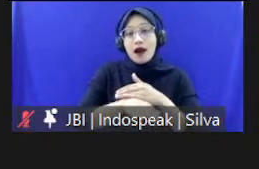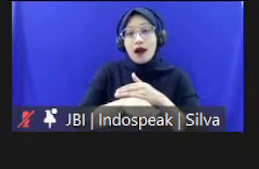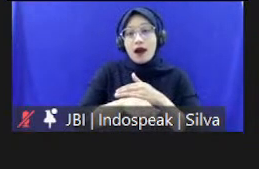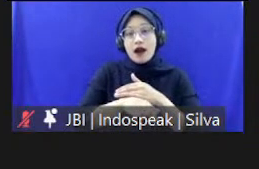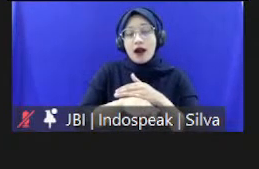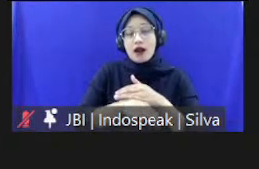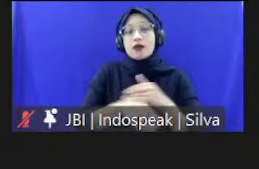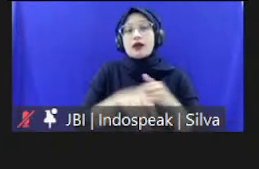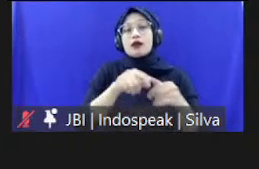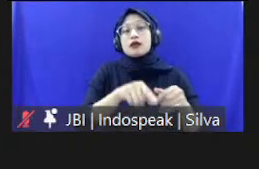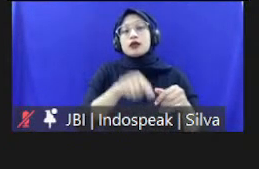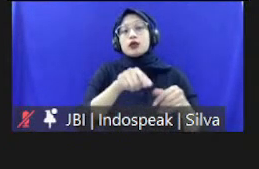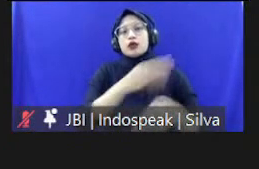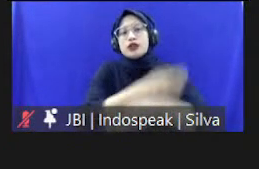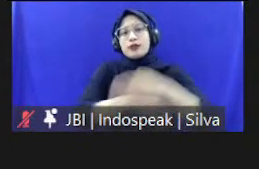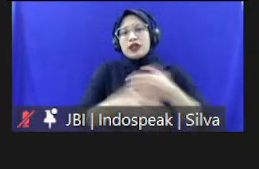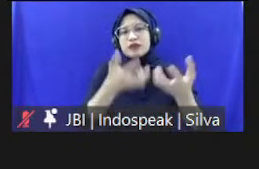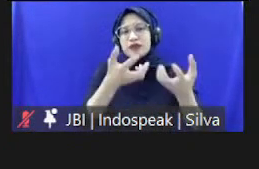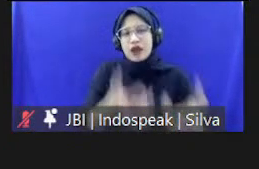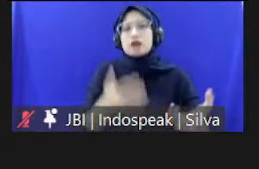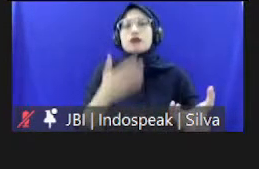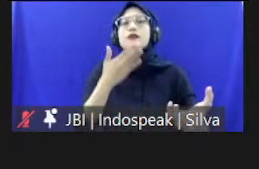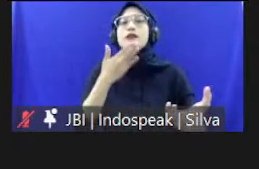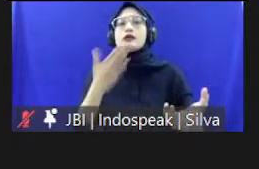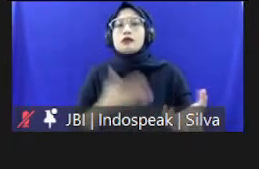working. When we